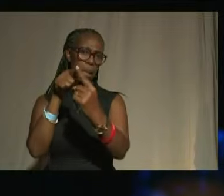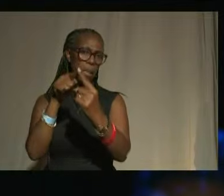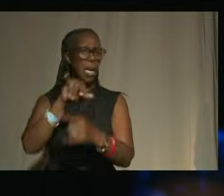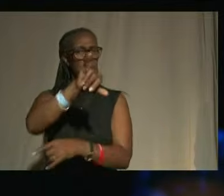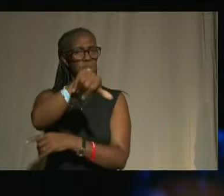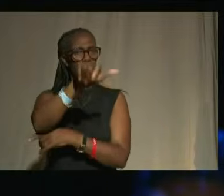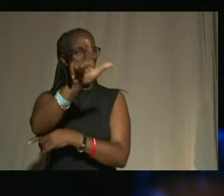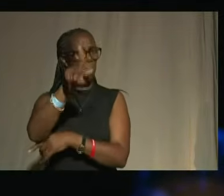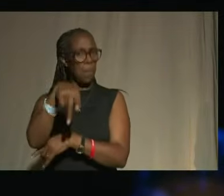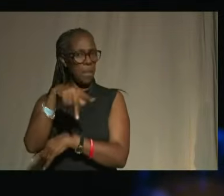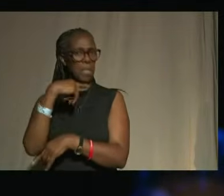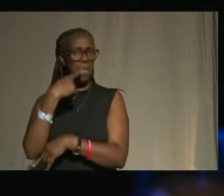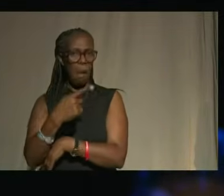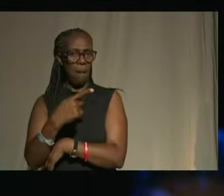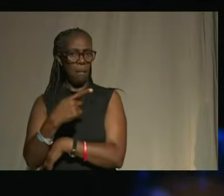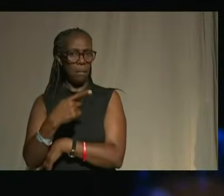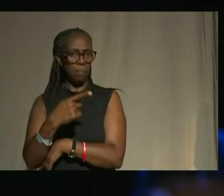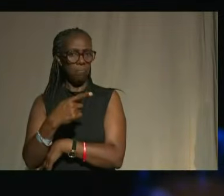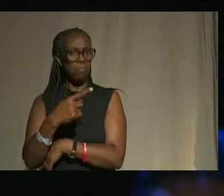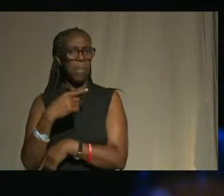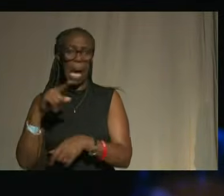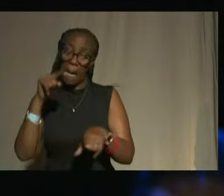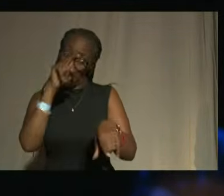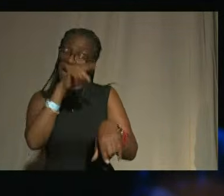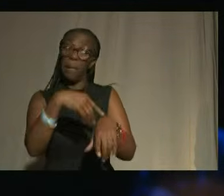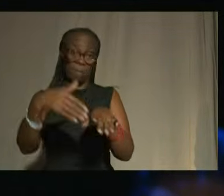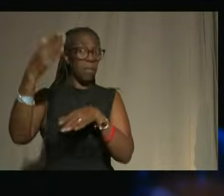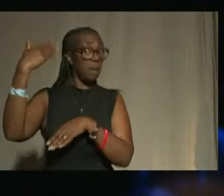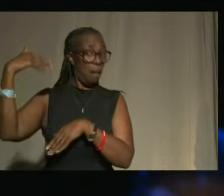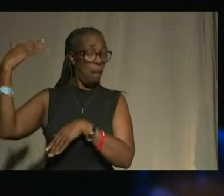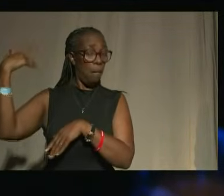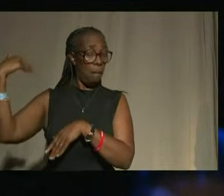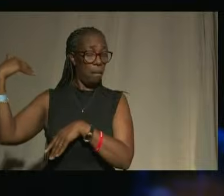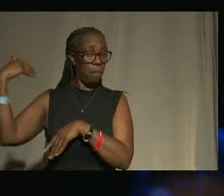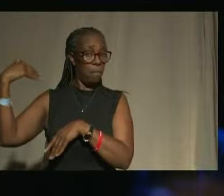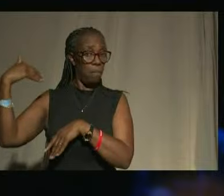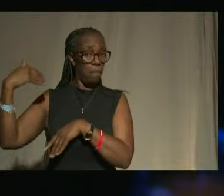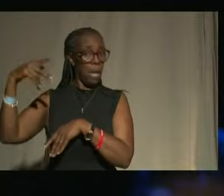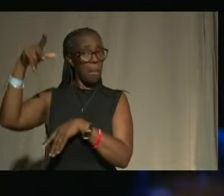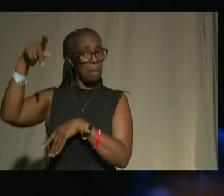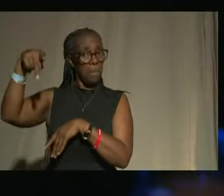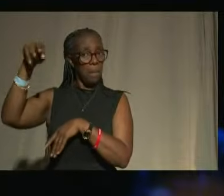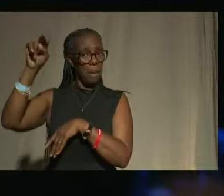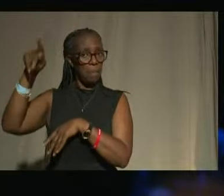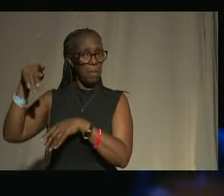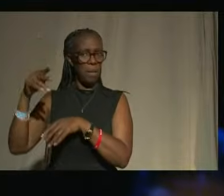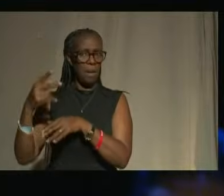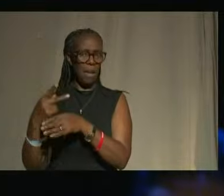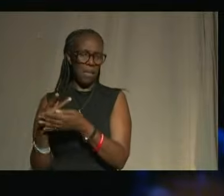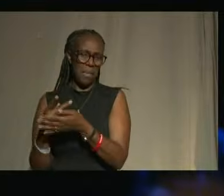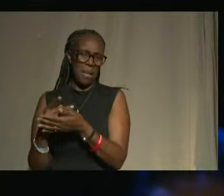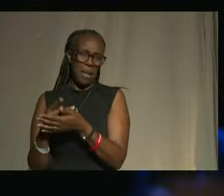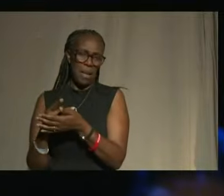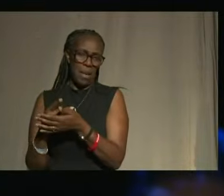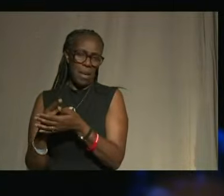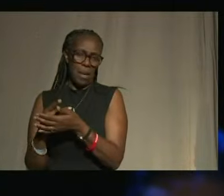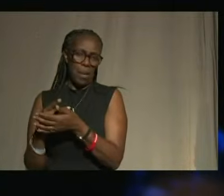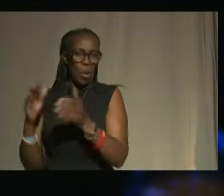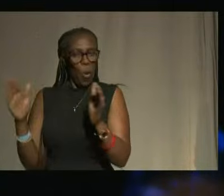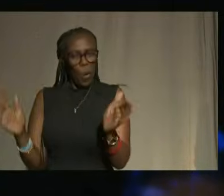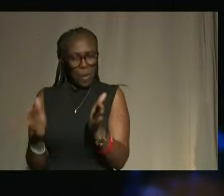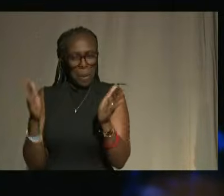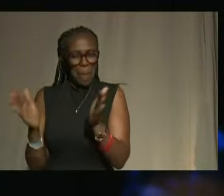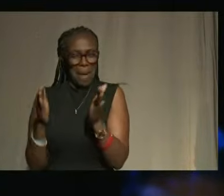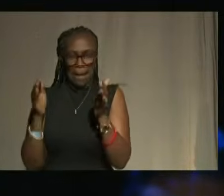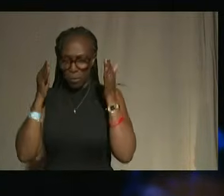time, including you, Minister Williams, that the then PNP government was preoccupied with passing the IMF test and not the people's